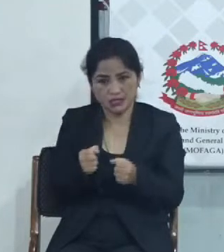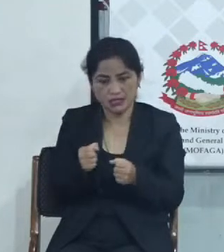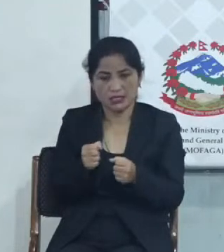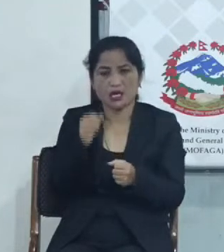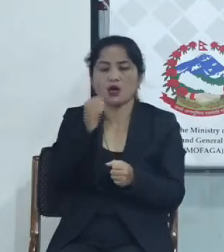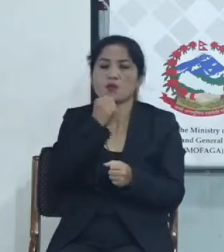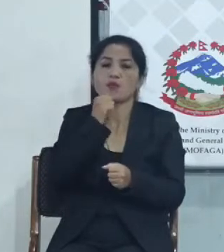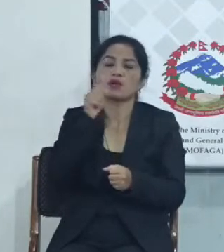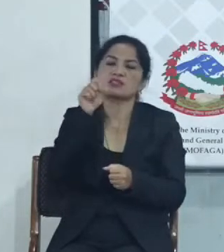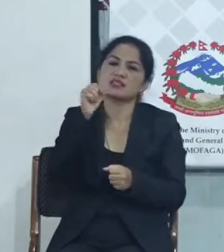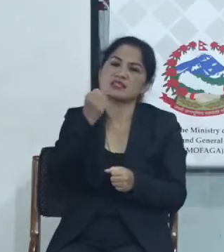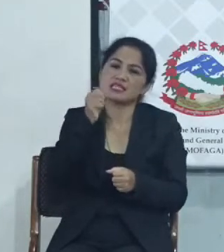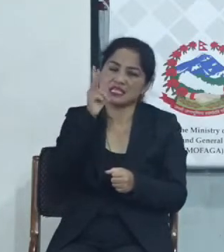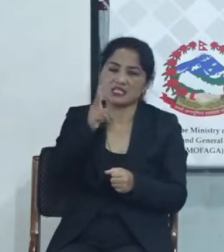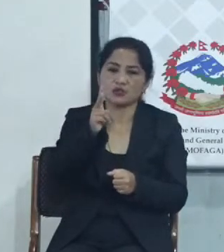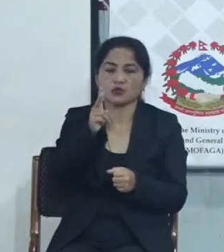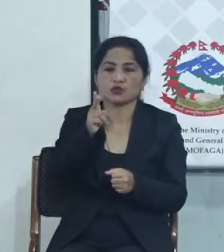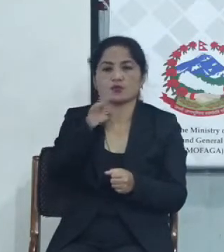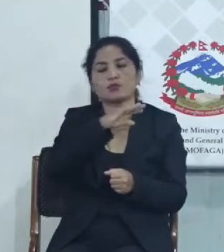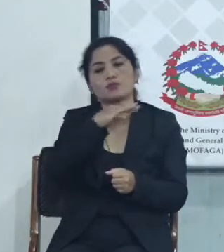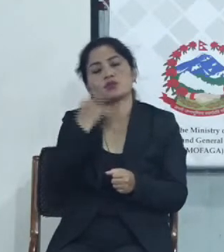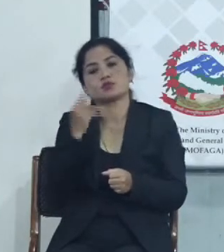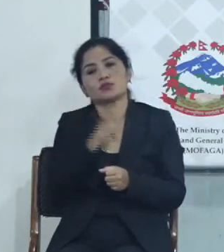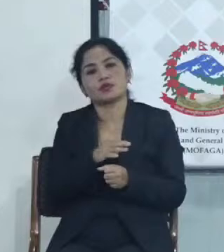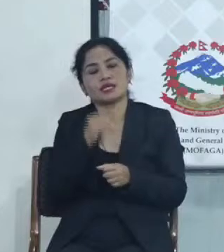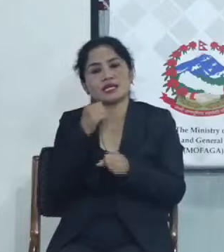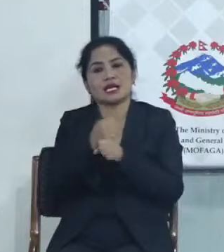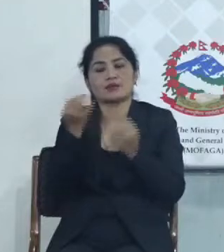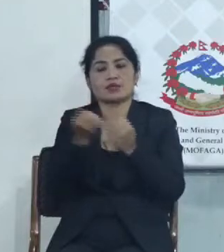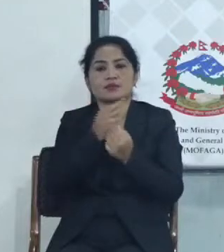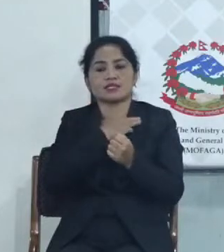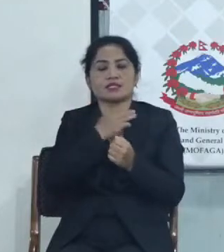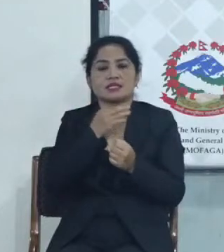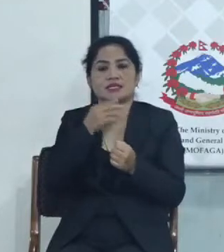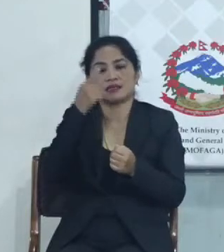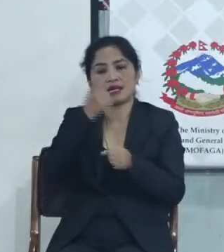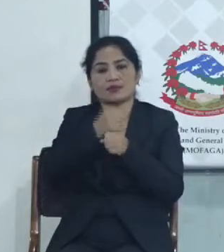But he did not give the right information. Then he was dead.